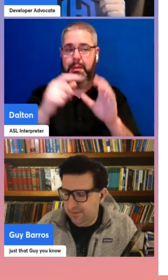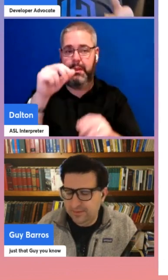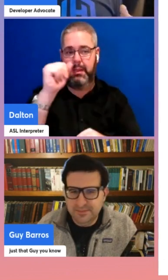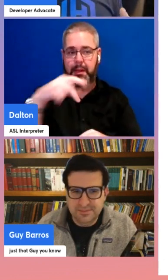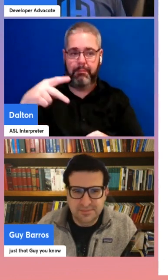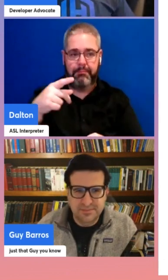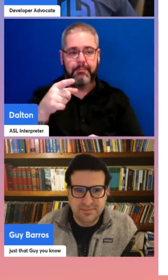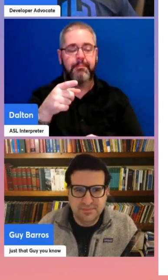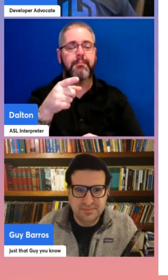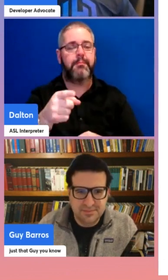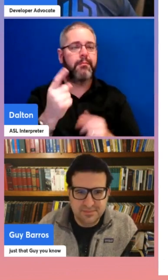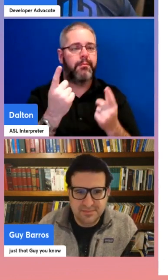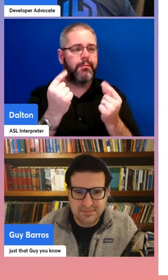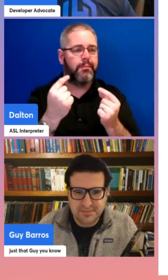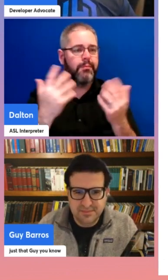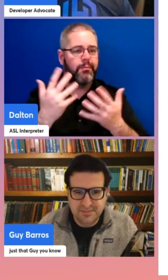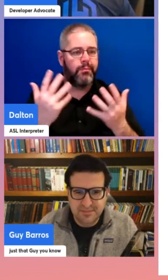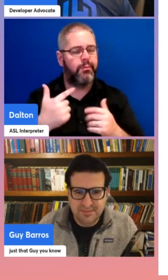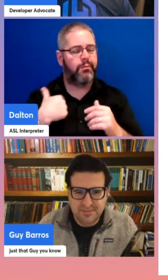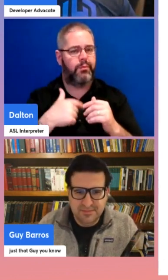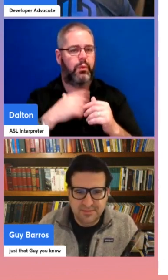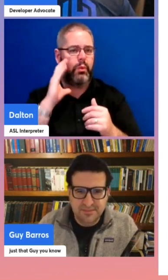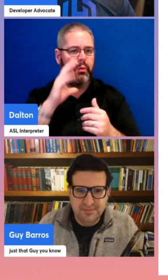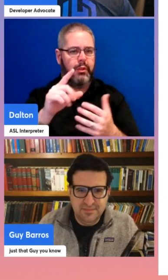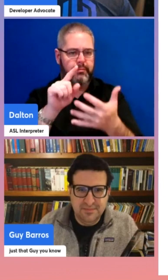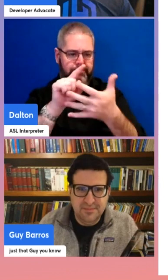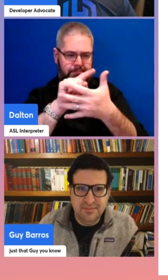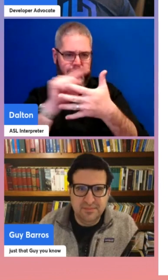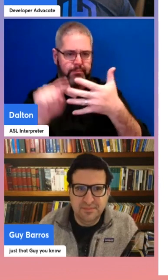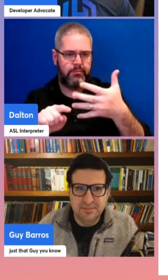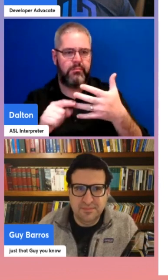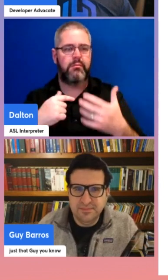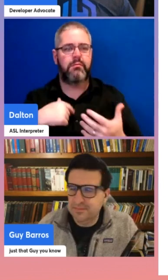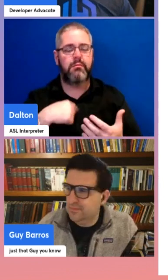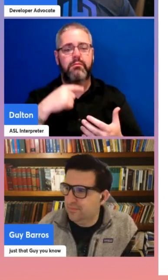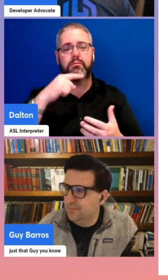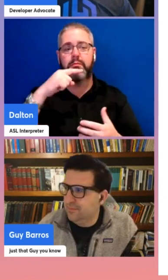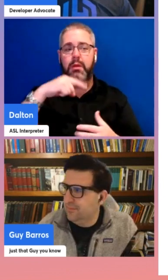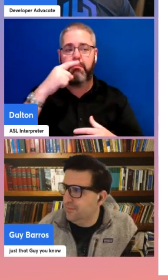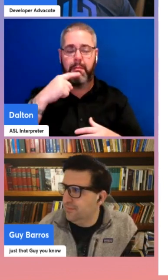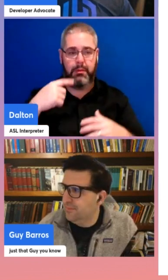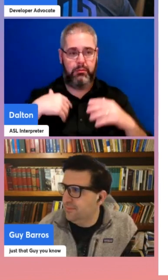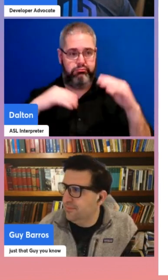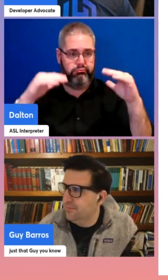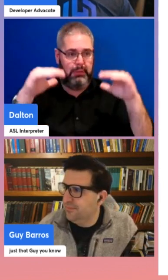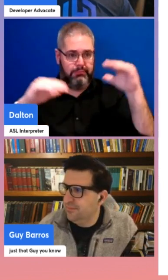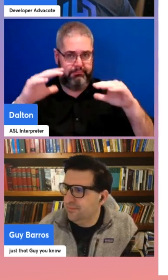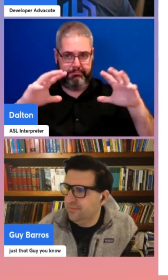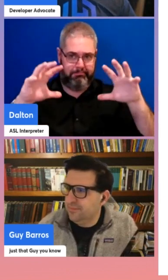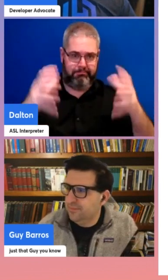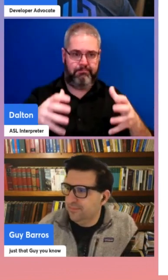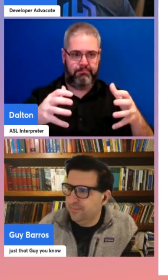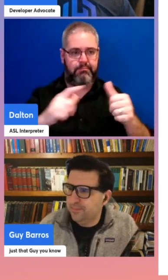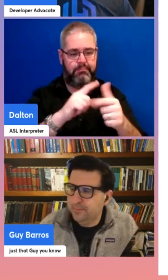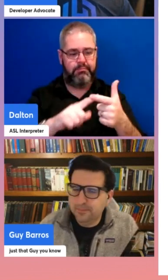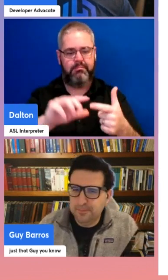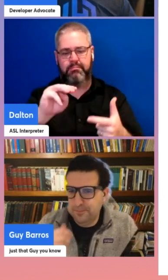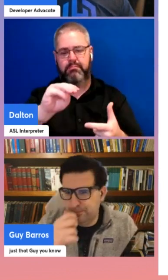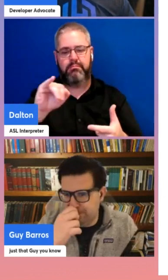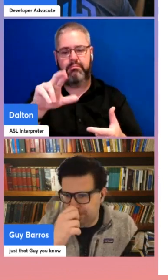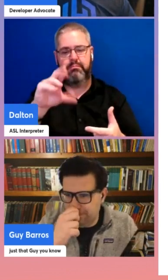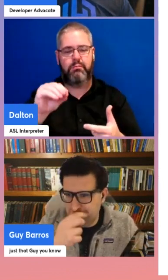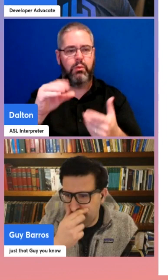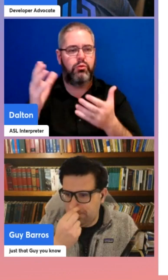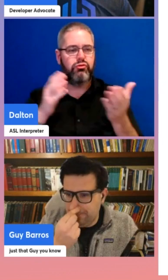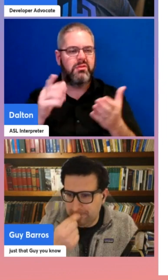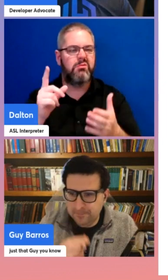going to kind of run through here. We have a public load balancer. We have a microservice which is written in Minecraft, and I